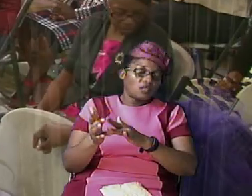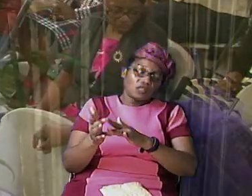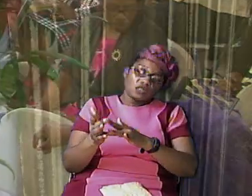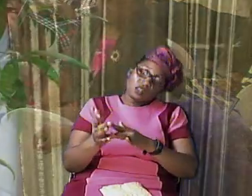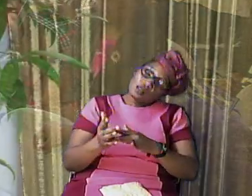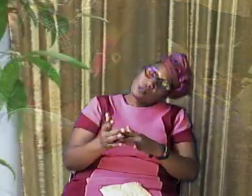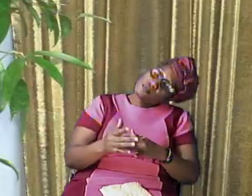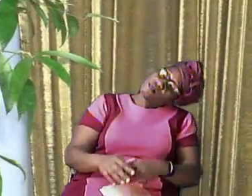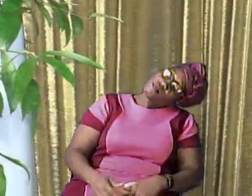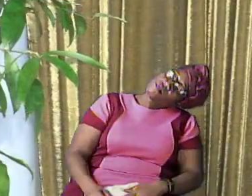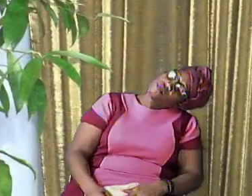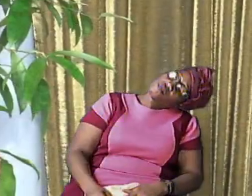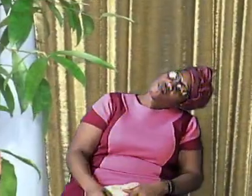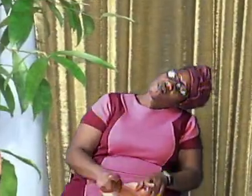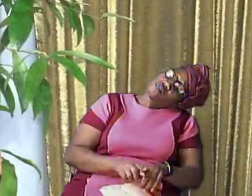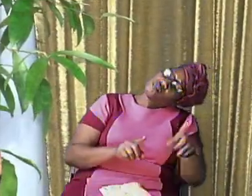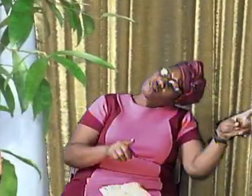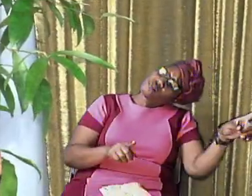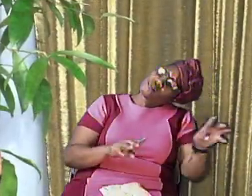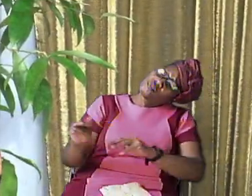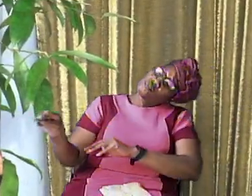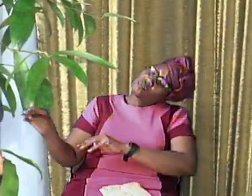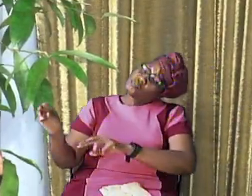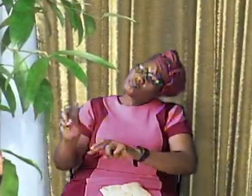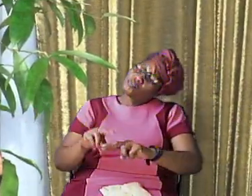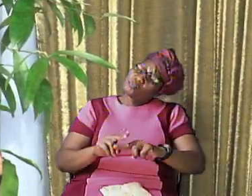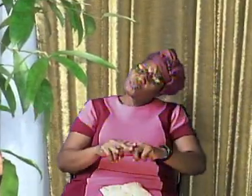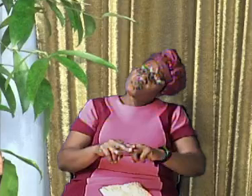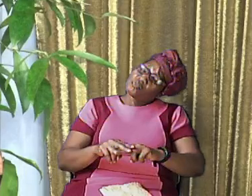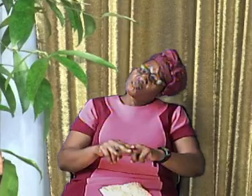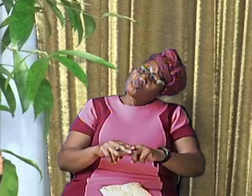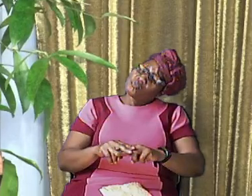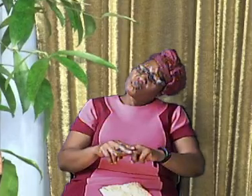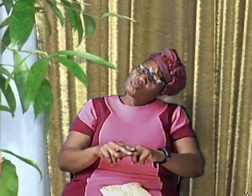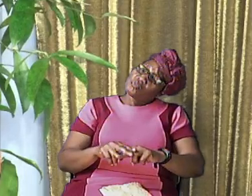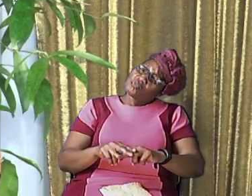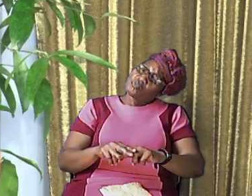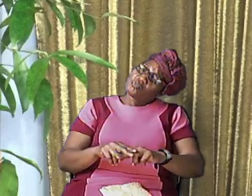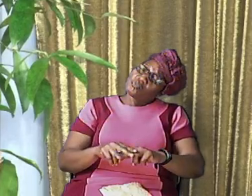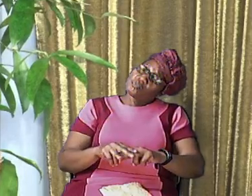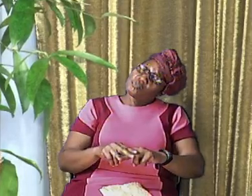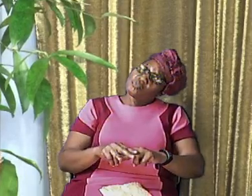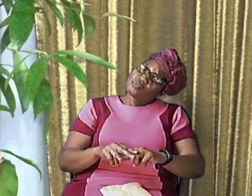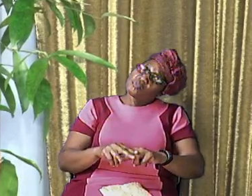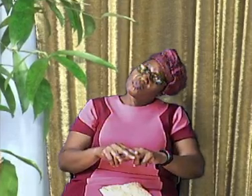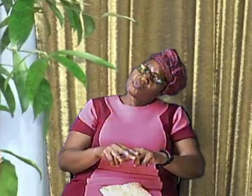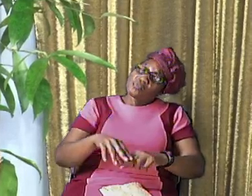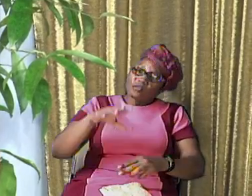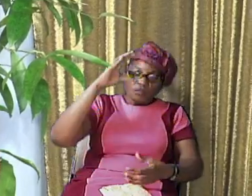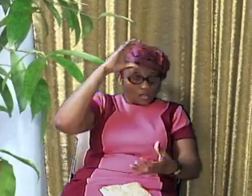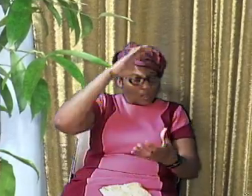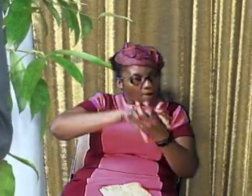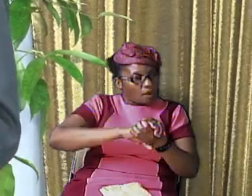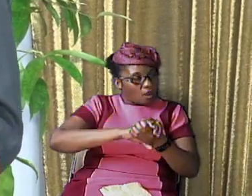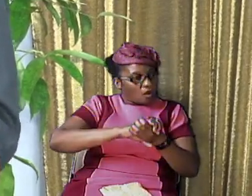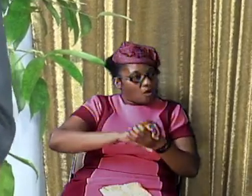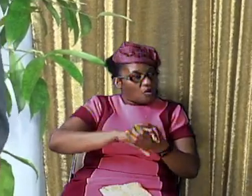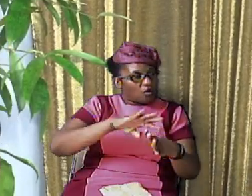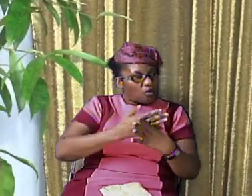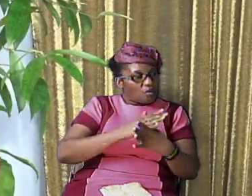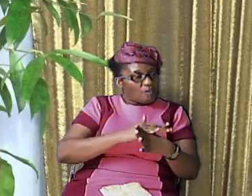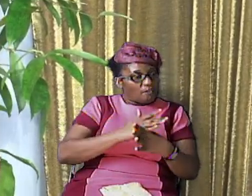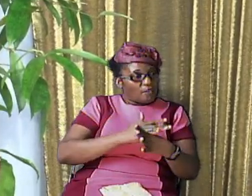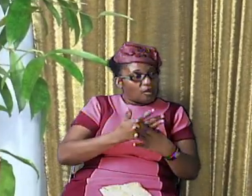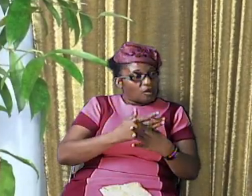now. And as I move to sit, I want to publish the band of marriage between